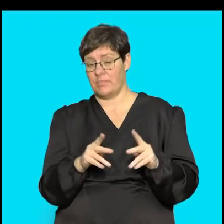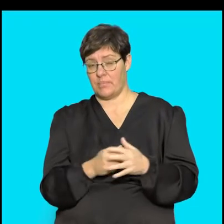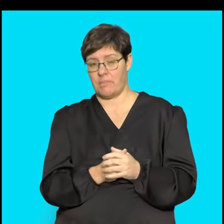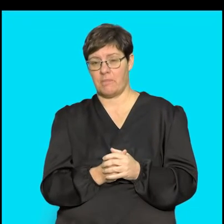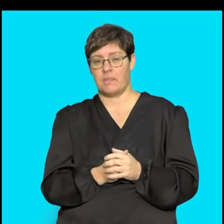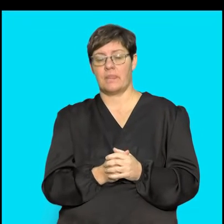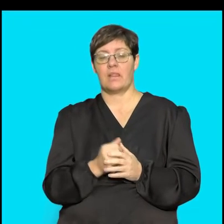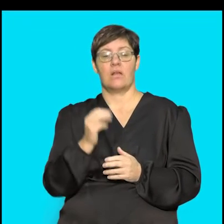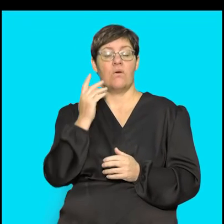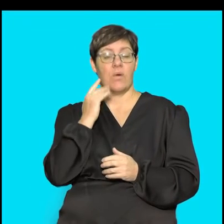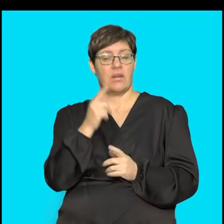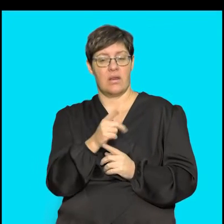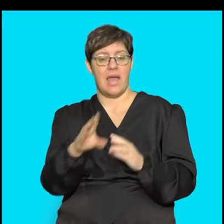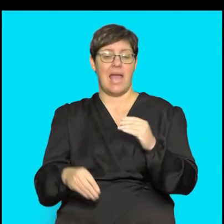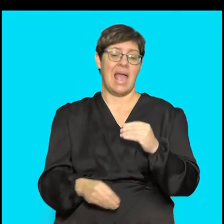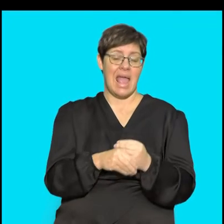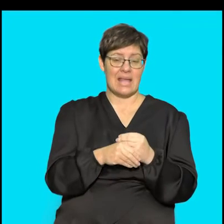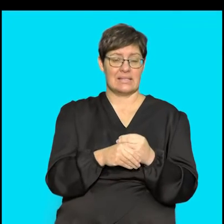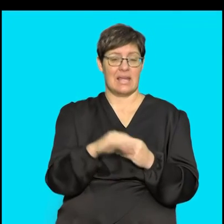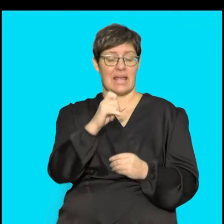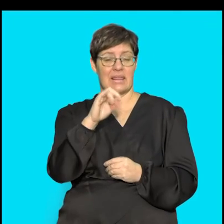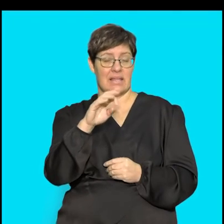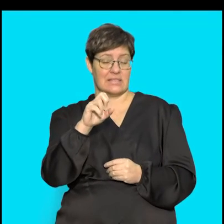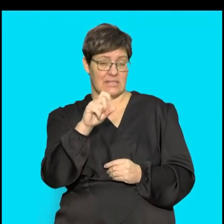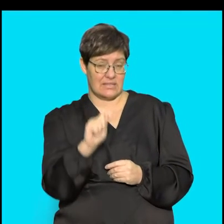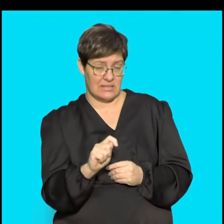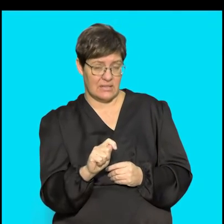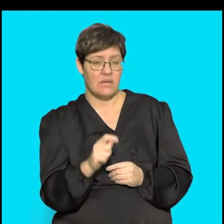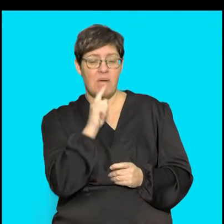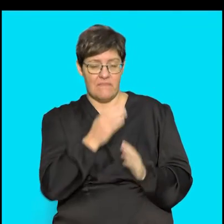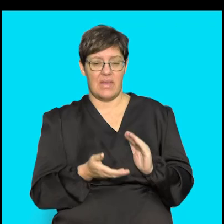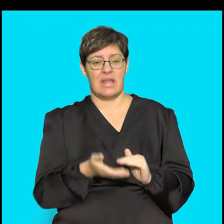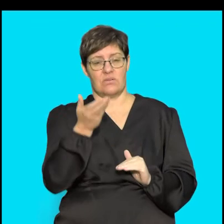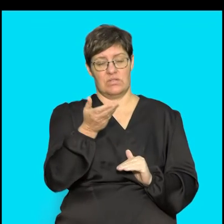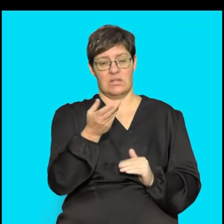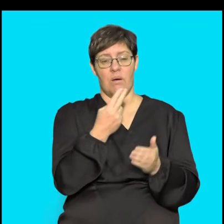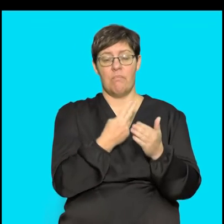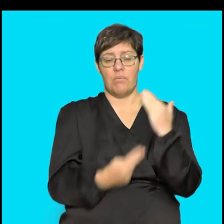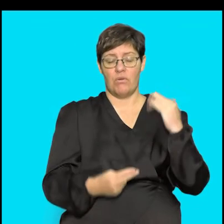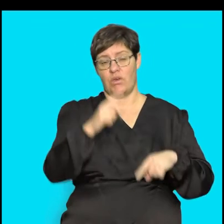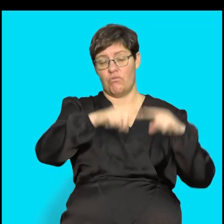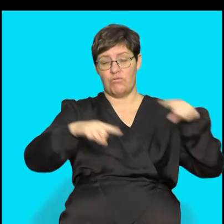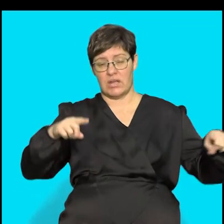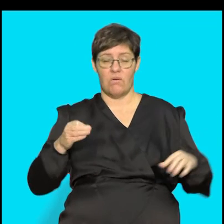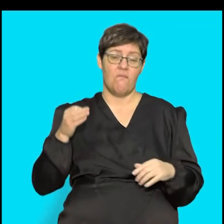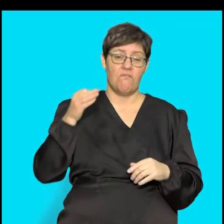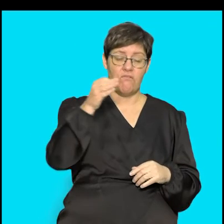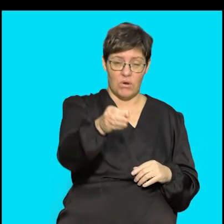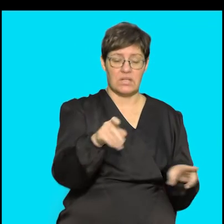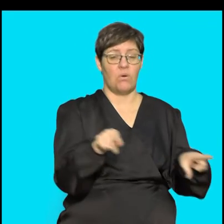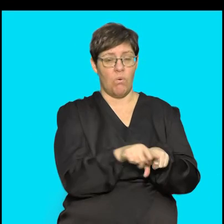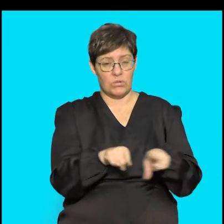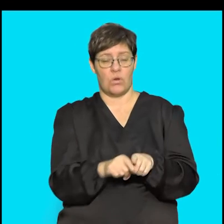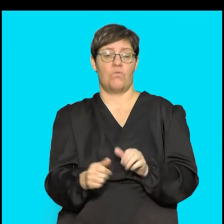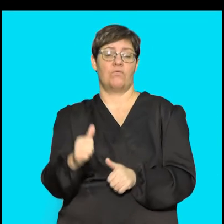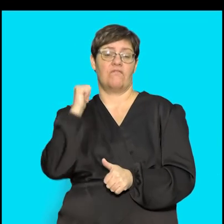Right. When we put or add a catalyst, there is an increase in both the rate of the forward